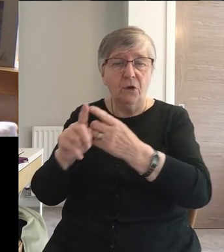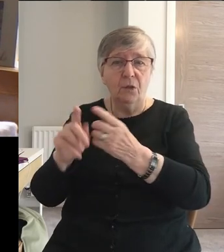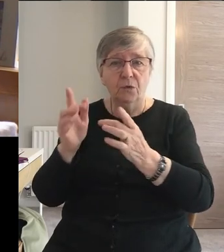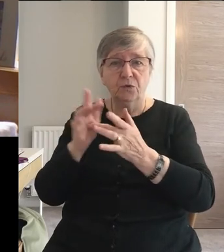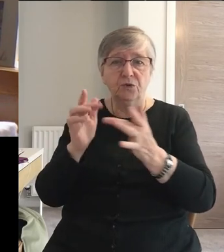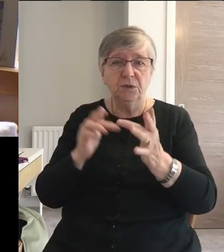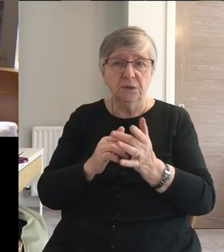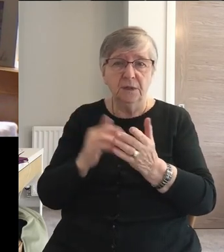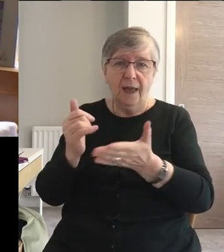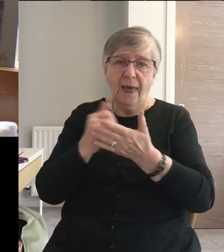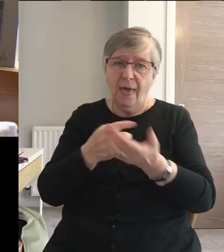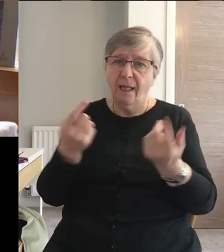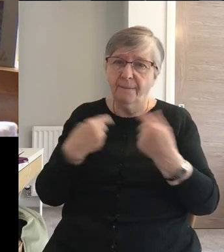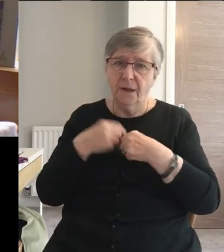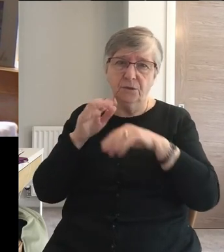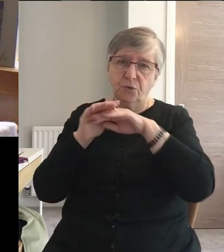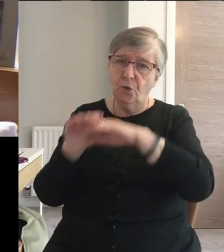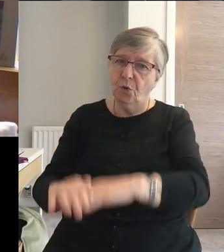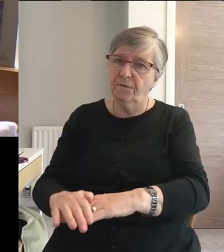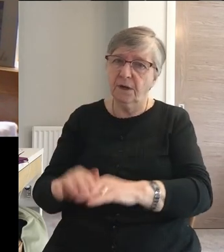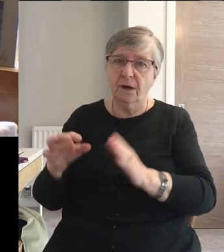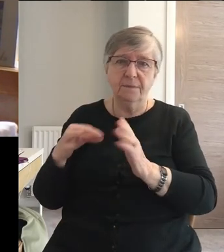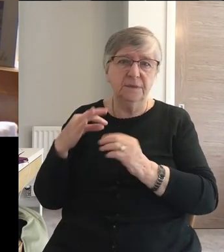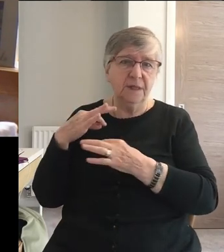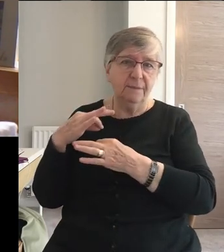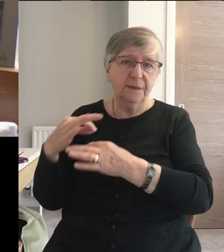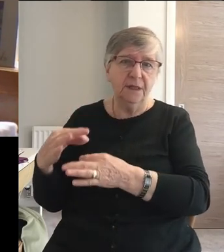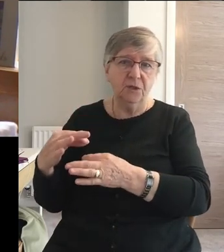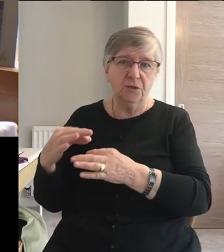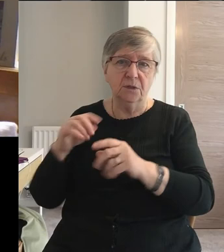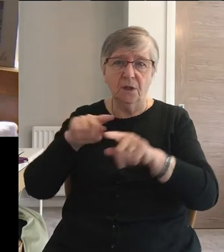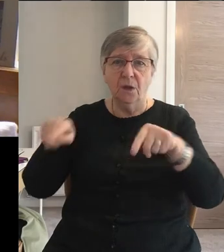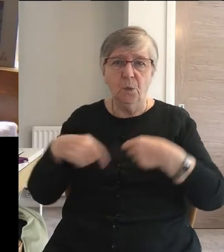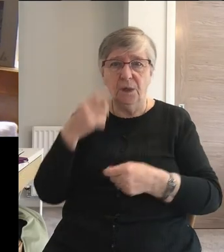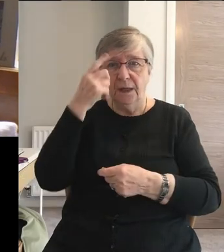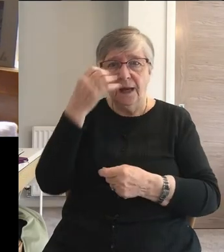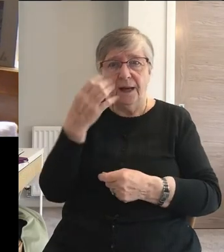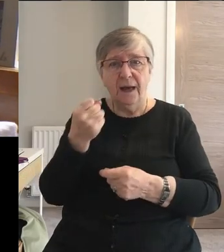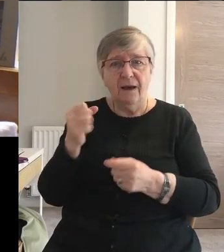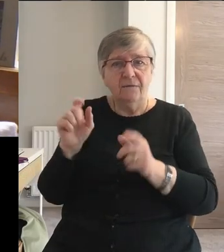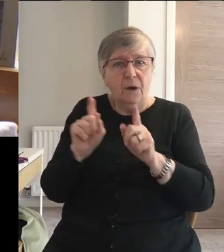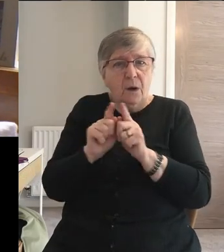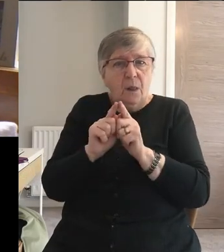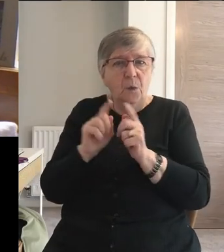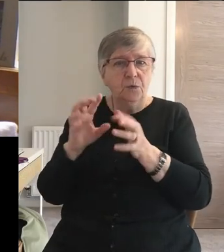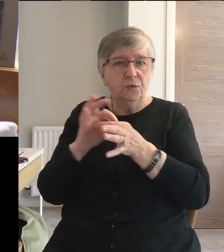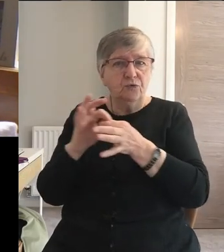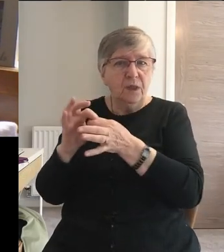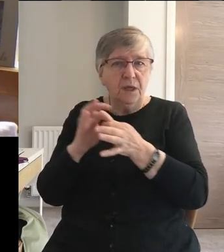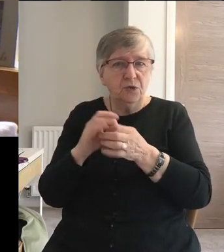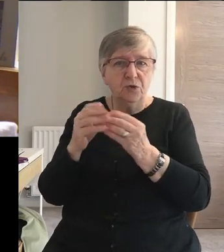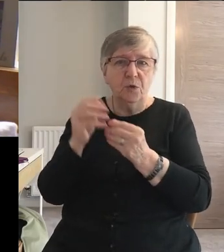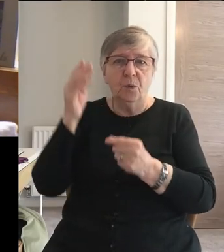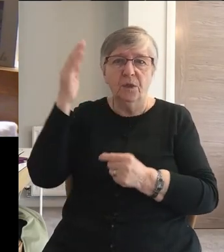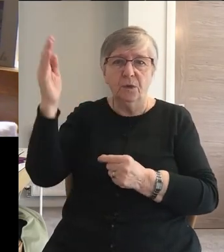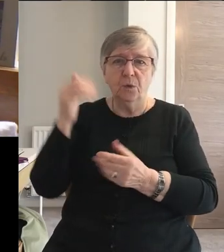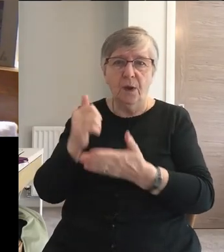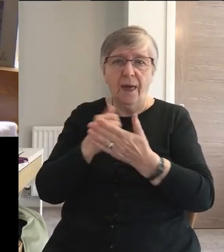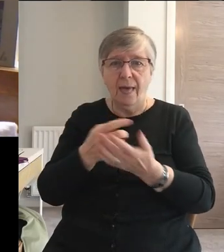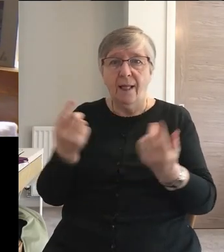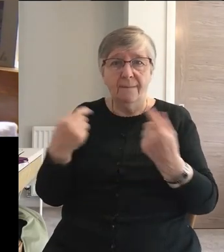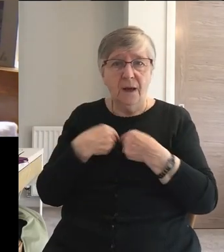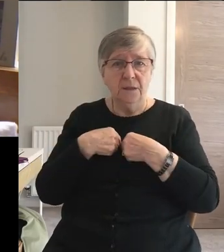to overcome temptation so that we can maintain a closer relationship with you. Help us, please, to